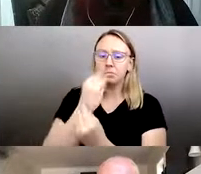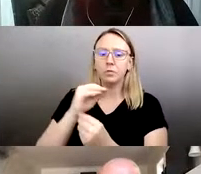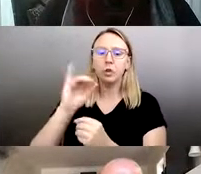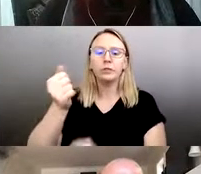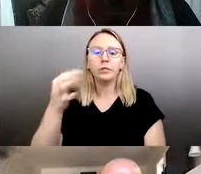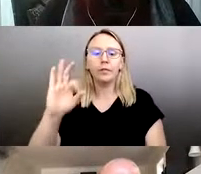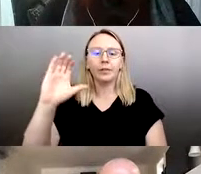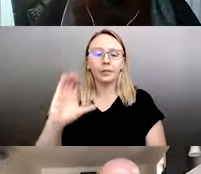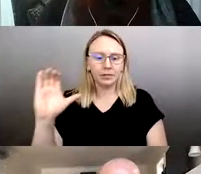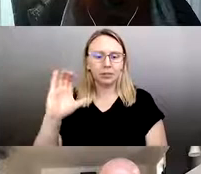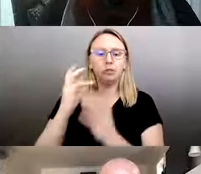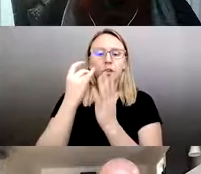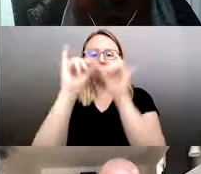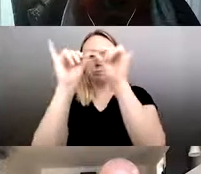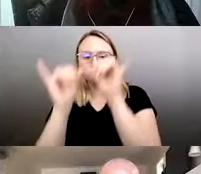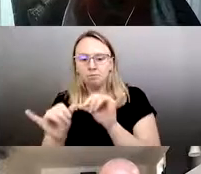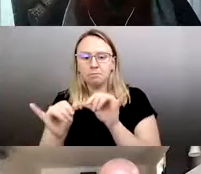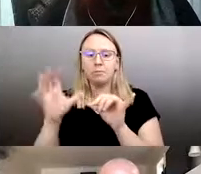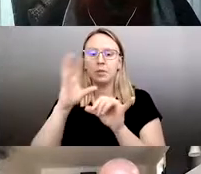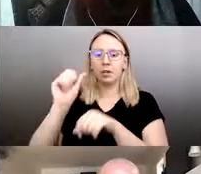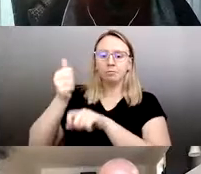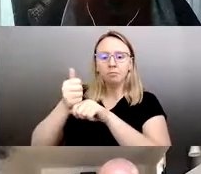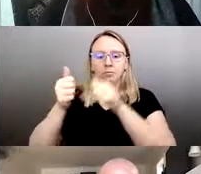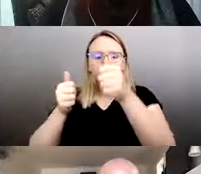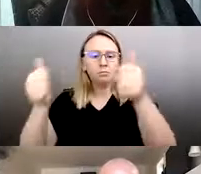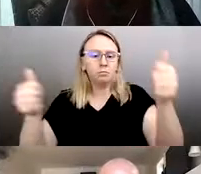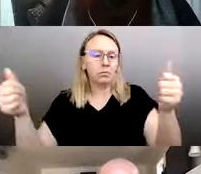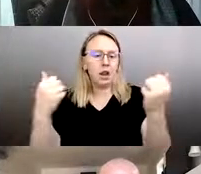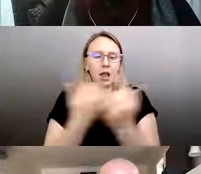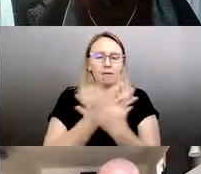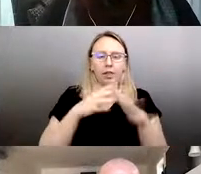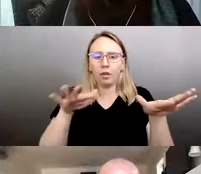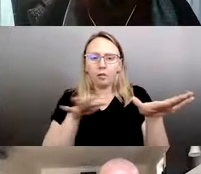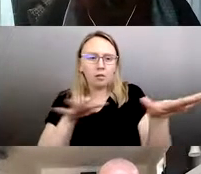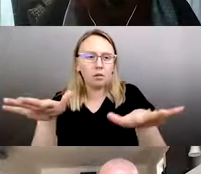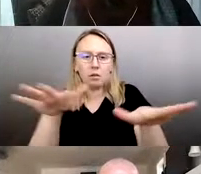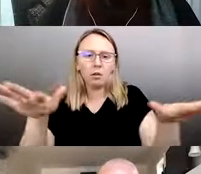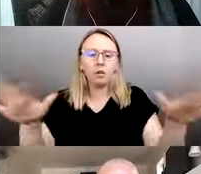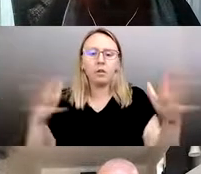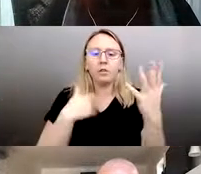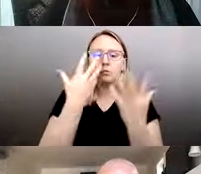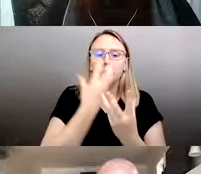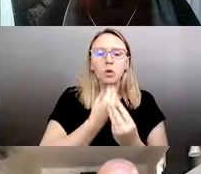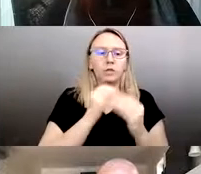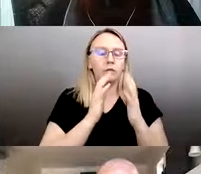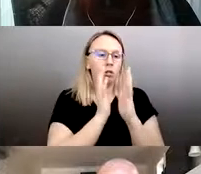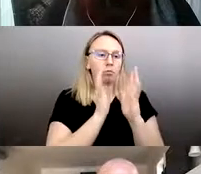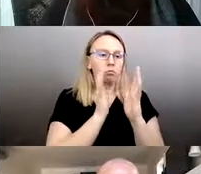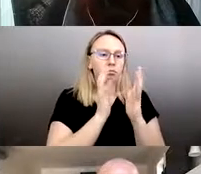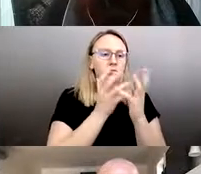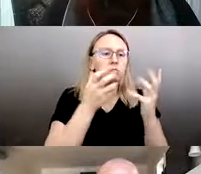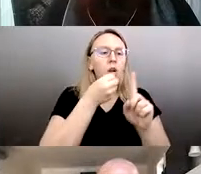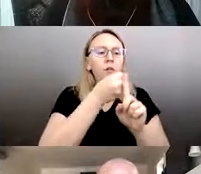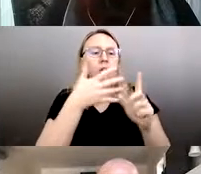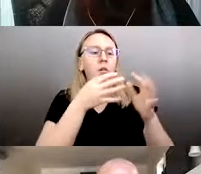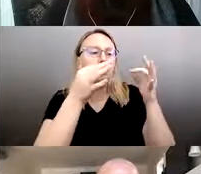of the recent moment and everywhere in between. With so many robust neighborhoods, I had to pick one orientation point